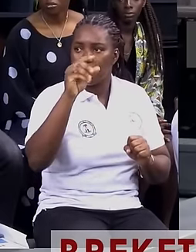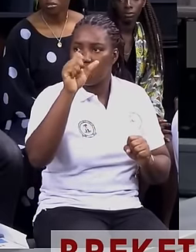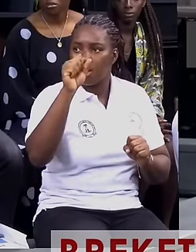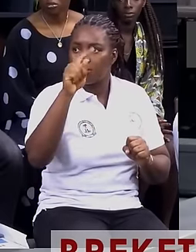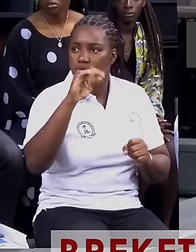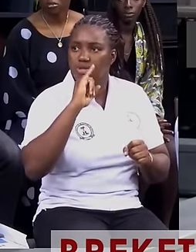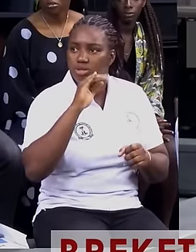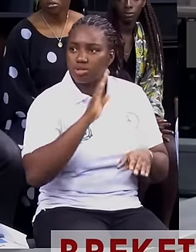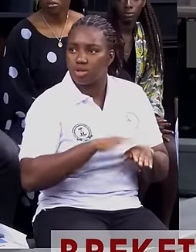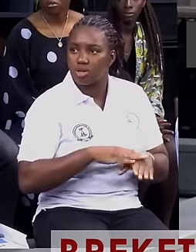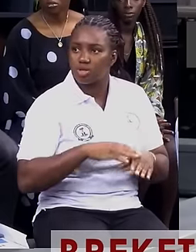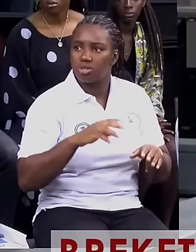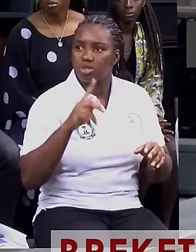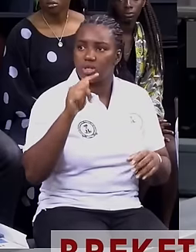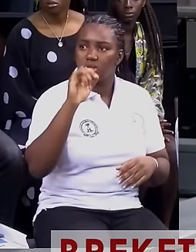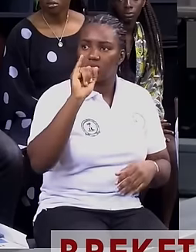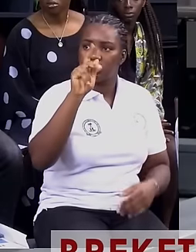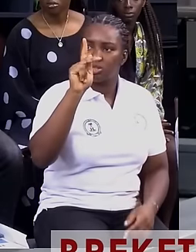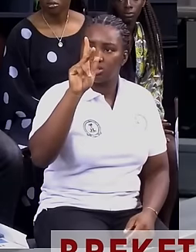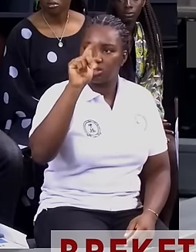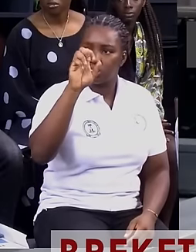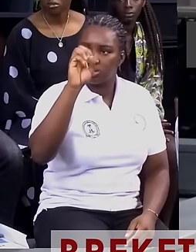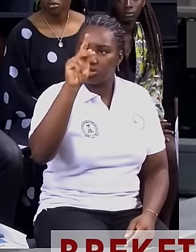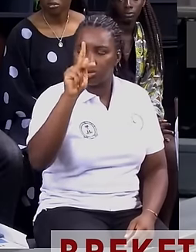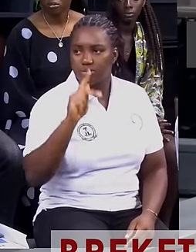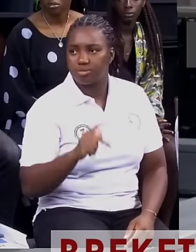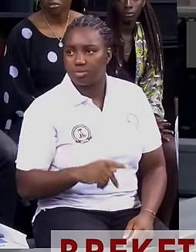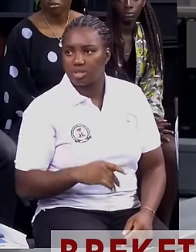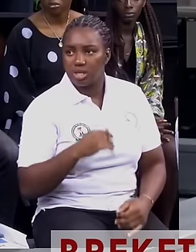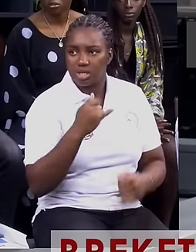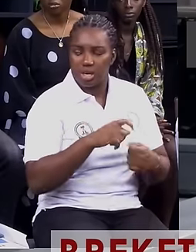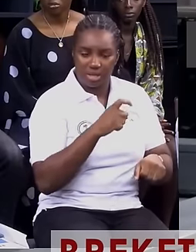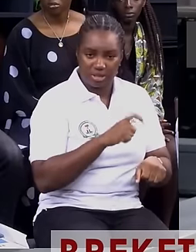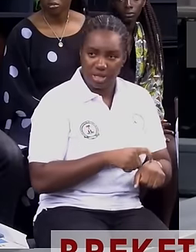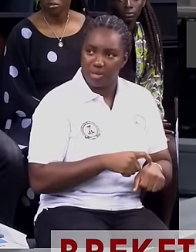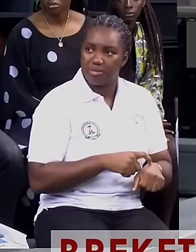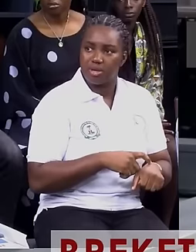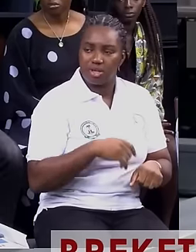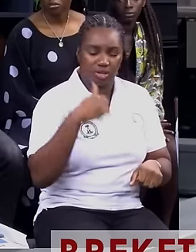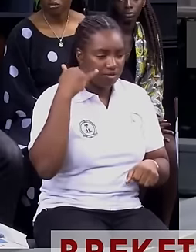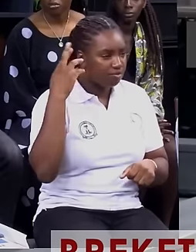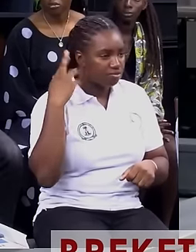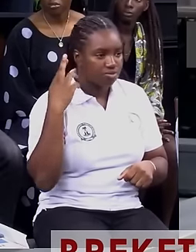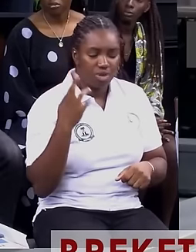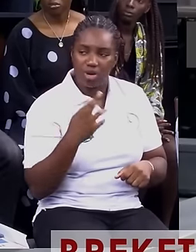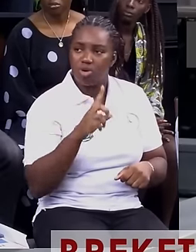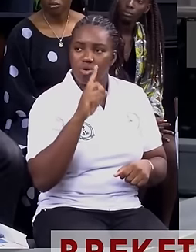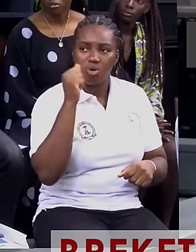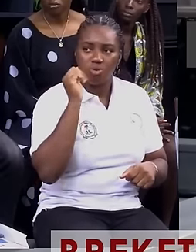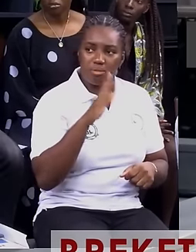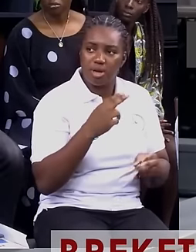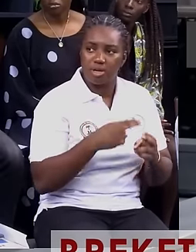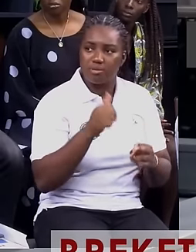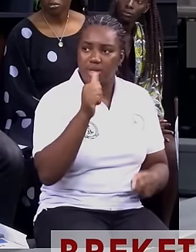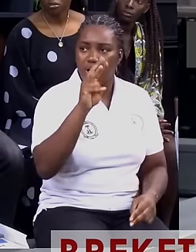not done anything about it. And the last time my phone rang, another lady, I don't know, her name is Miss Amarachi.